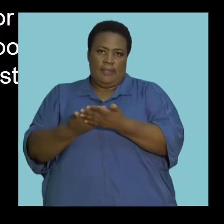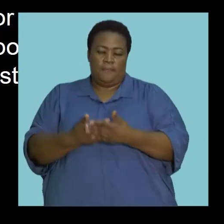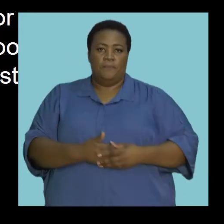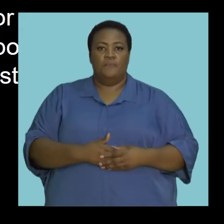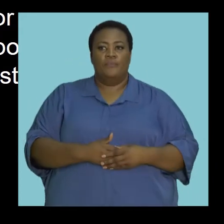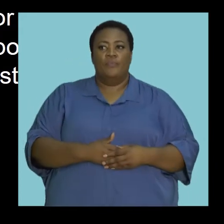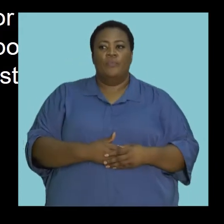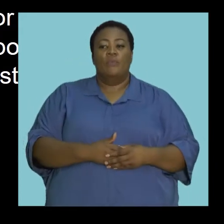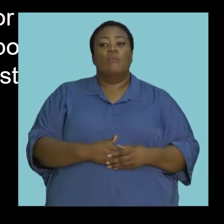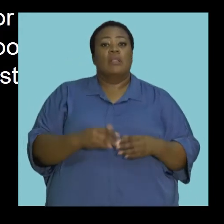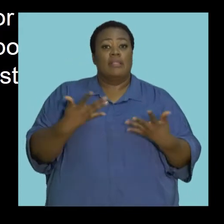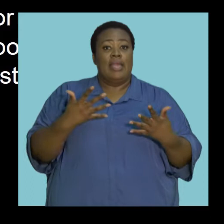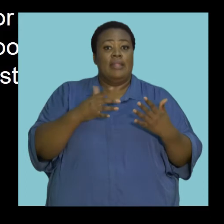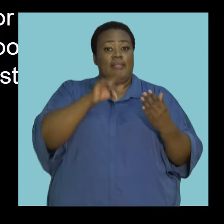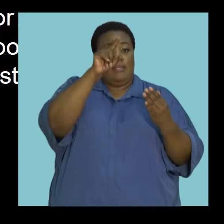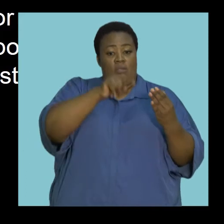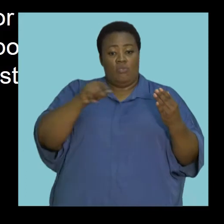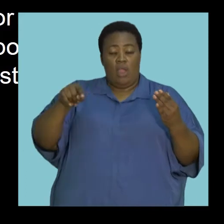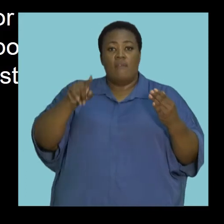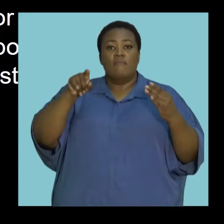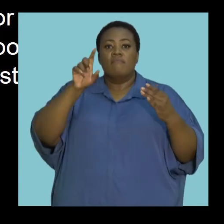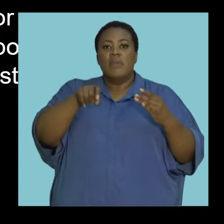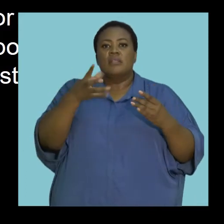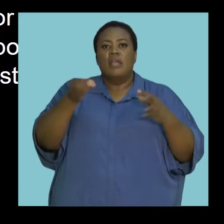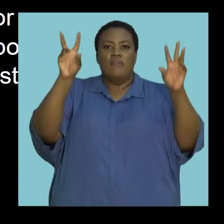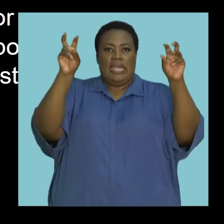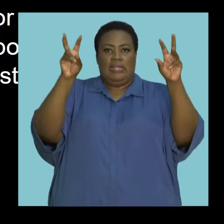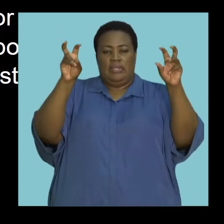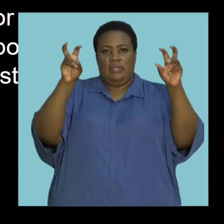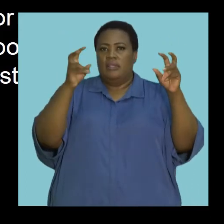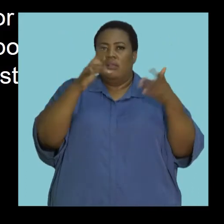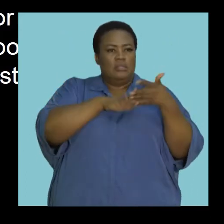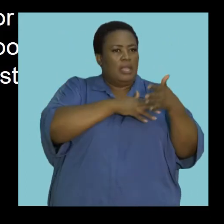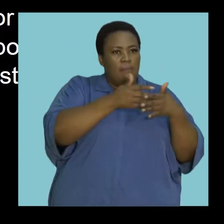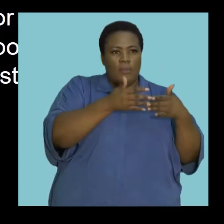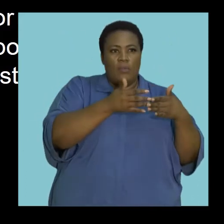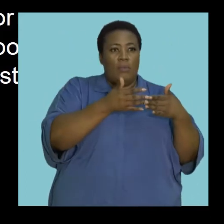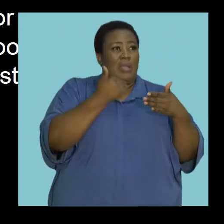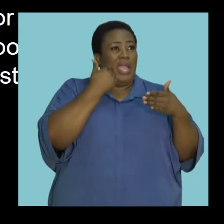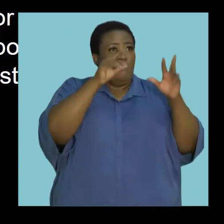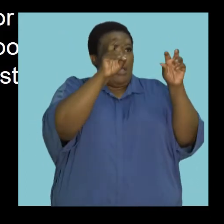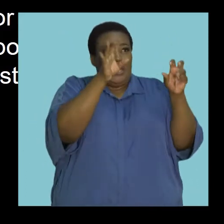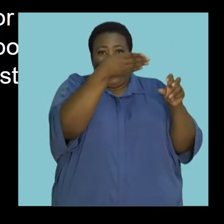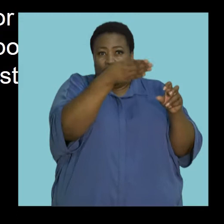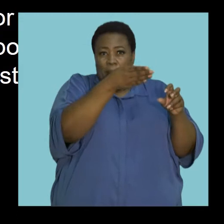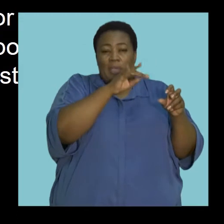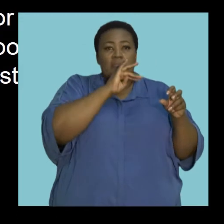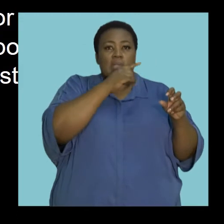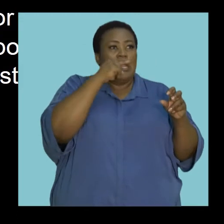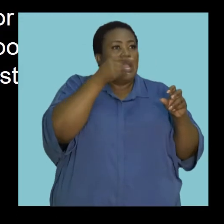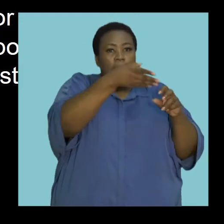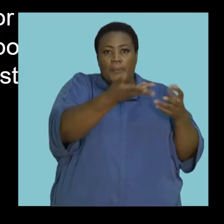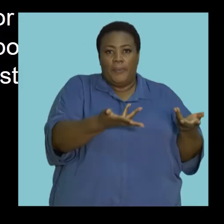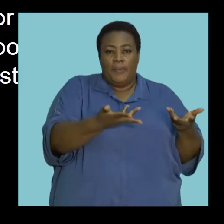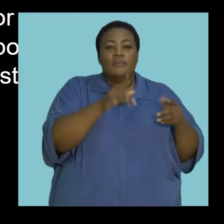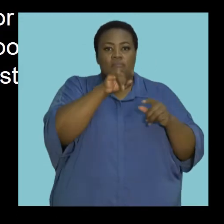The next step would be give the graph a heading and a caption. Anything, a table or a graph without a heading means